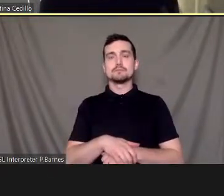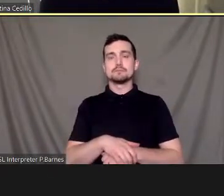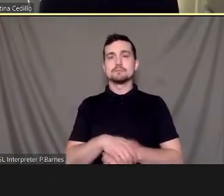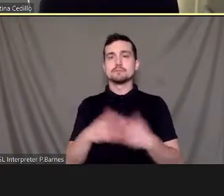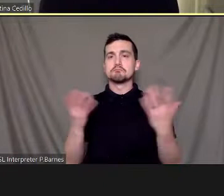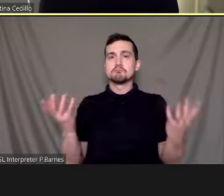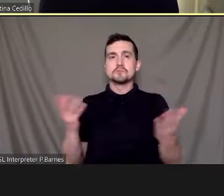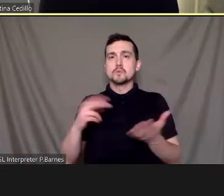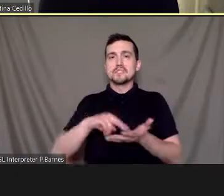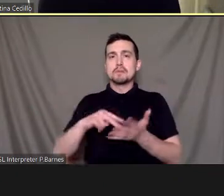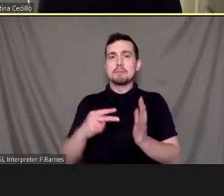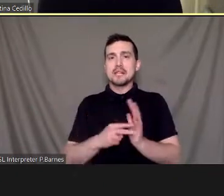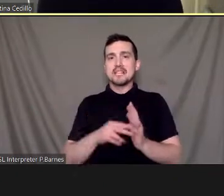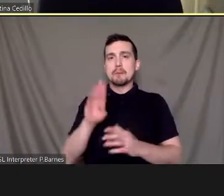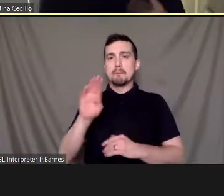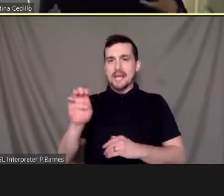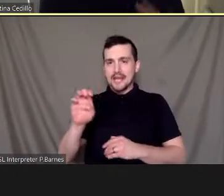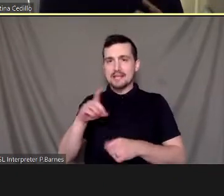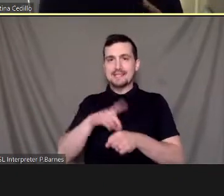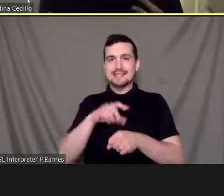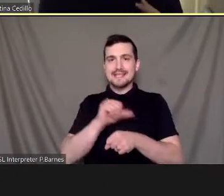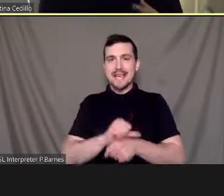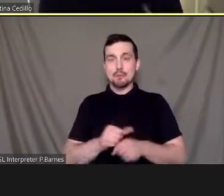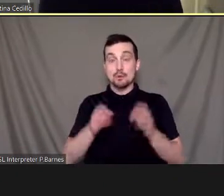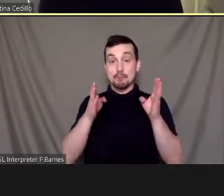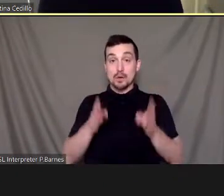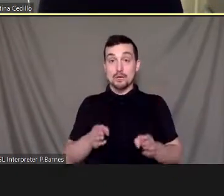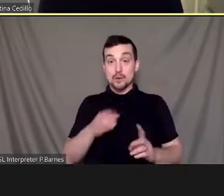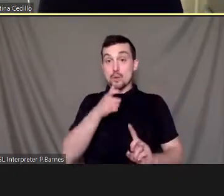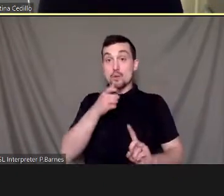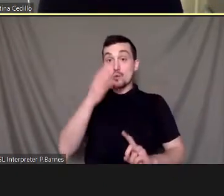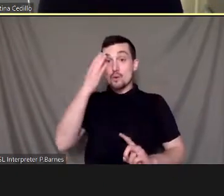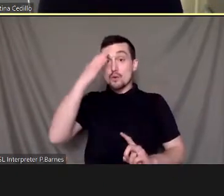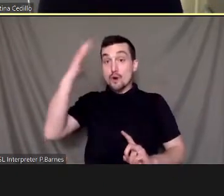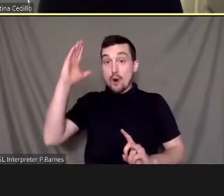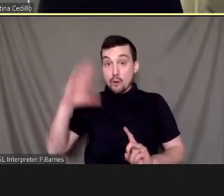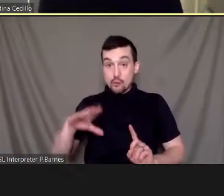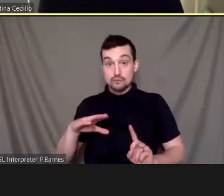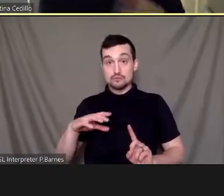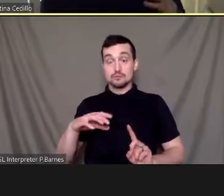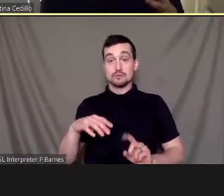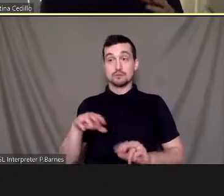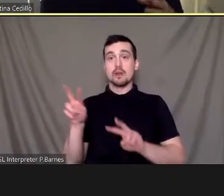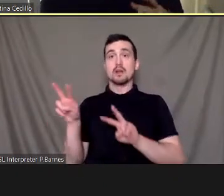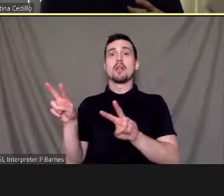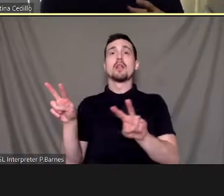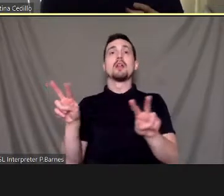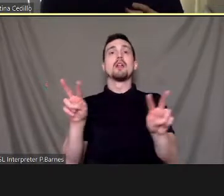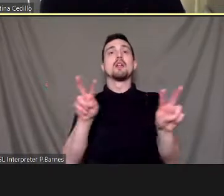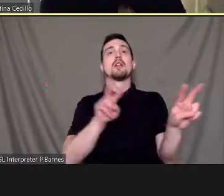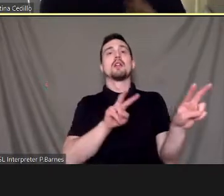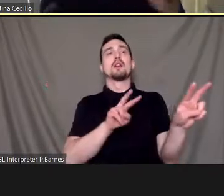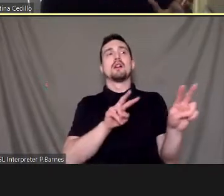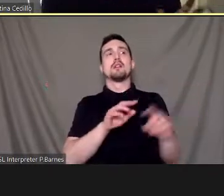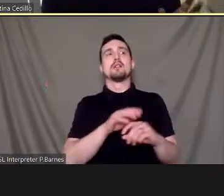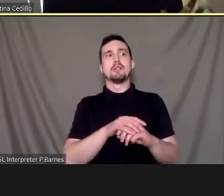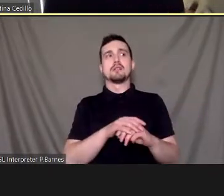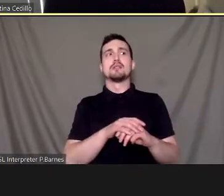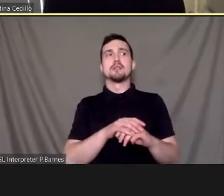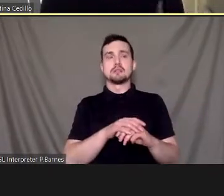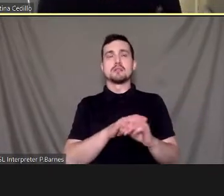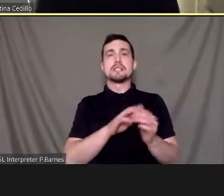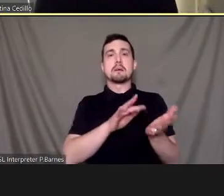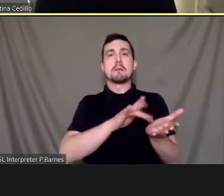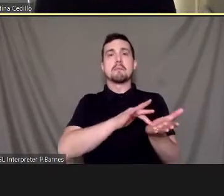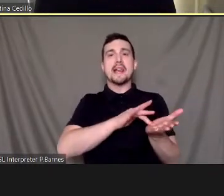be a disabled person who knows that the medical industry,